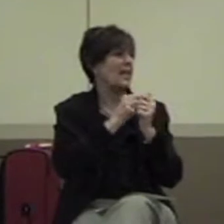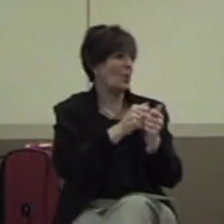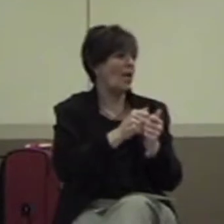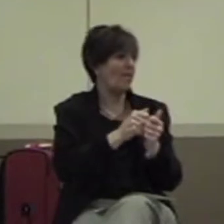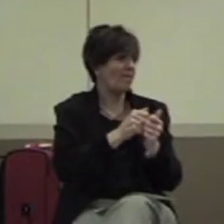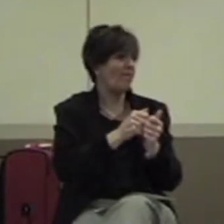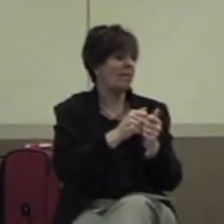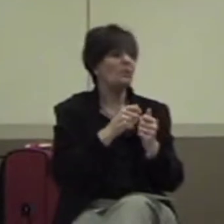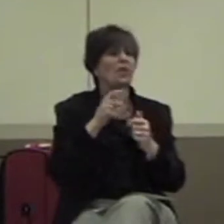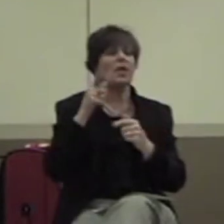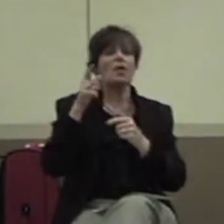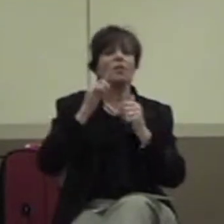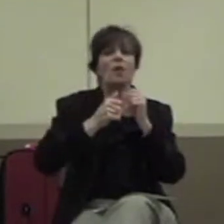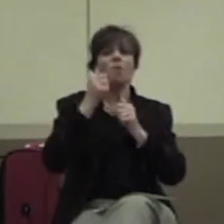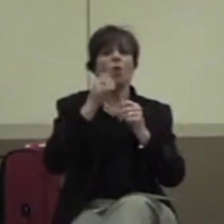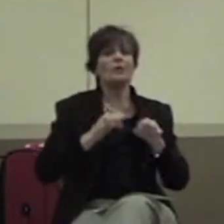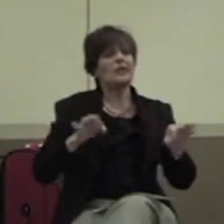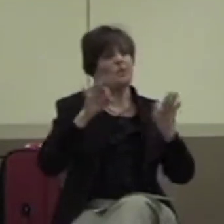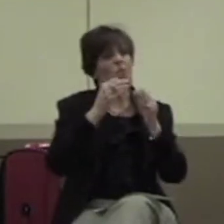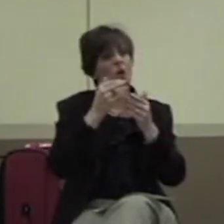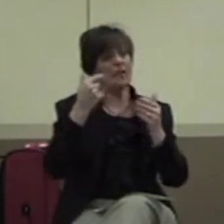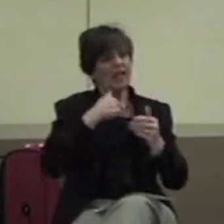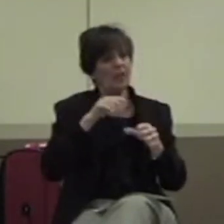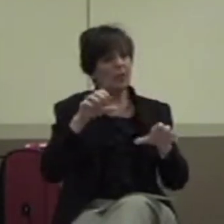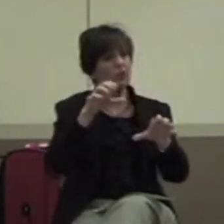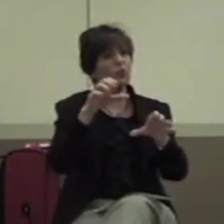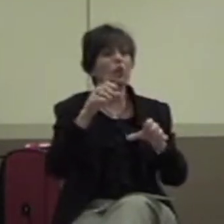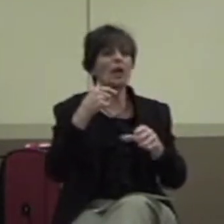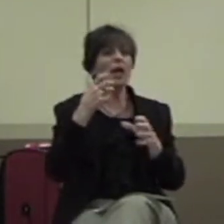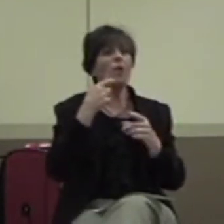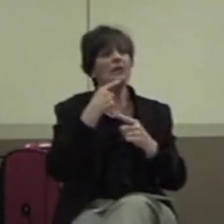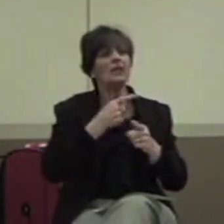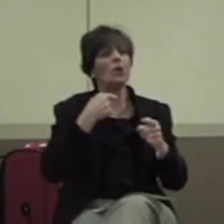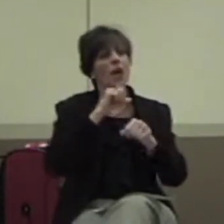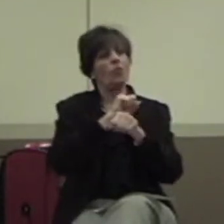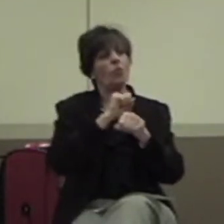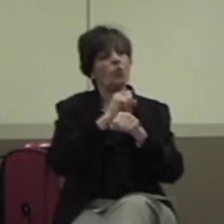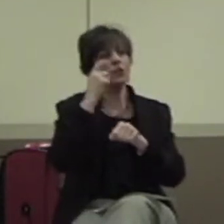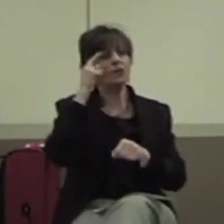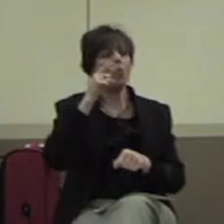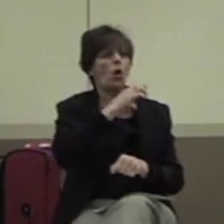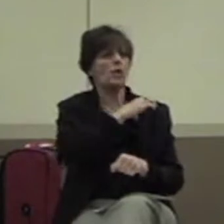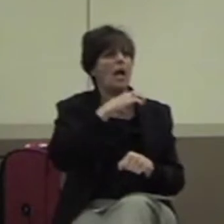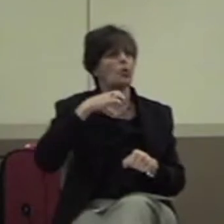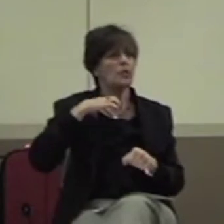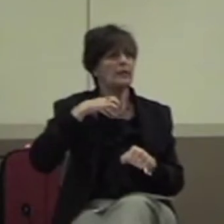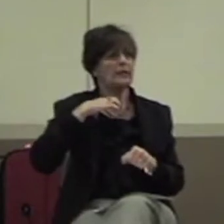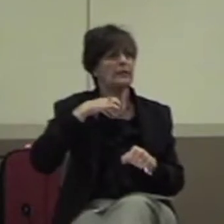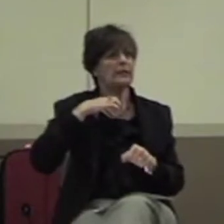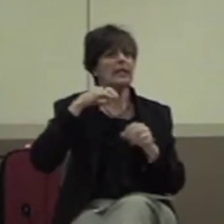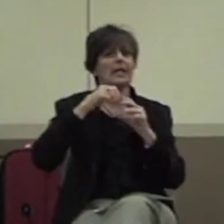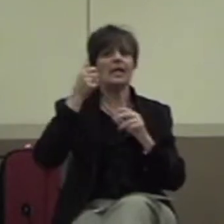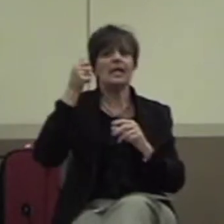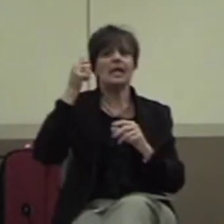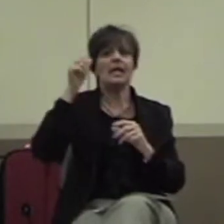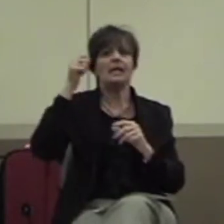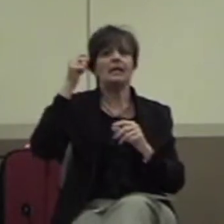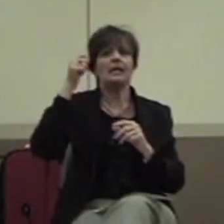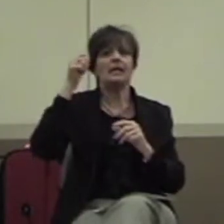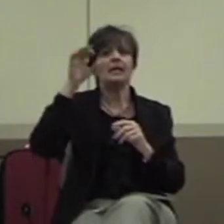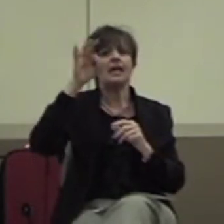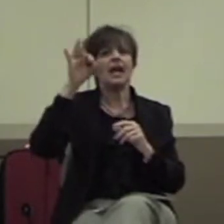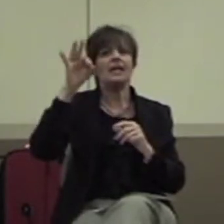folks. So the most important thing we do, and I want to tell you, I worked for Congress in